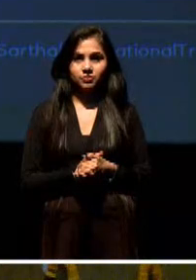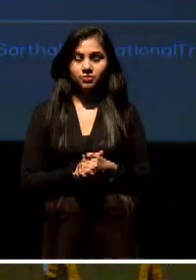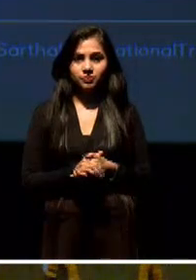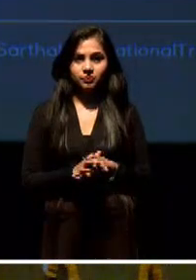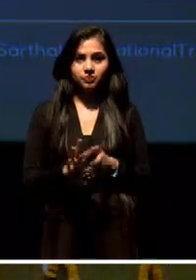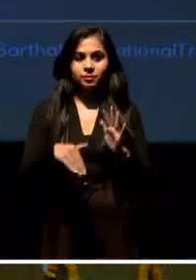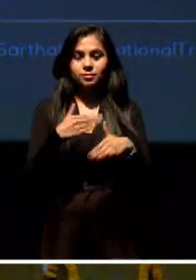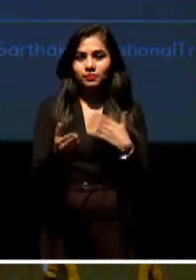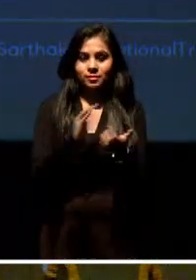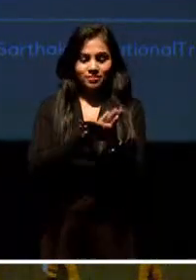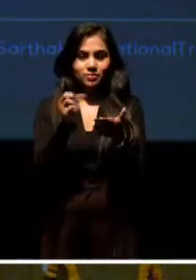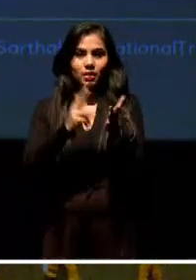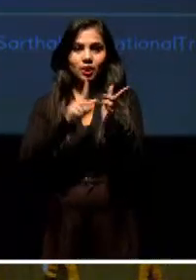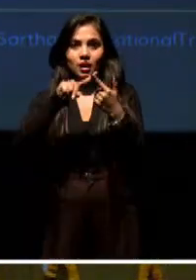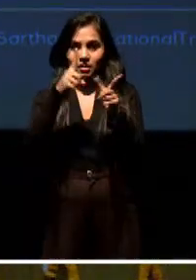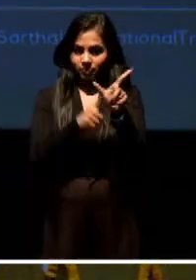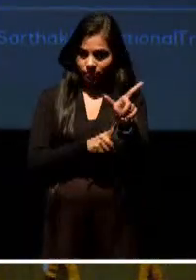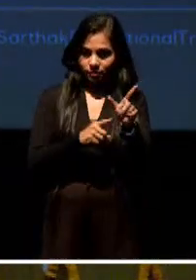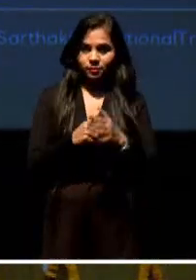Mr. Hani,